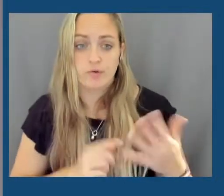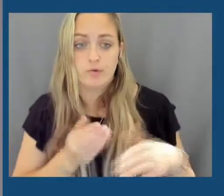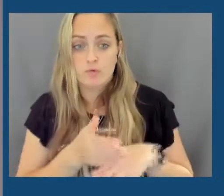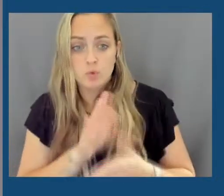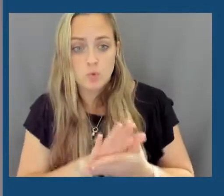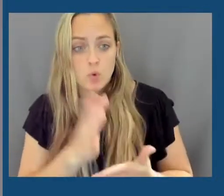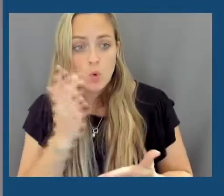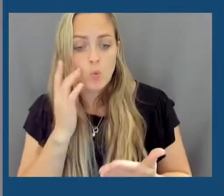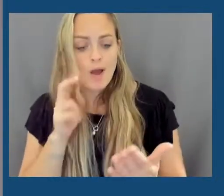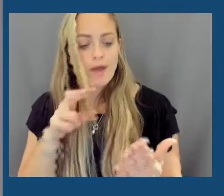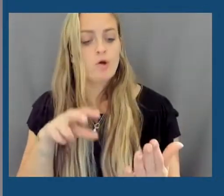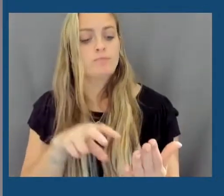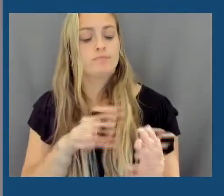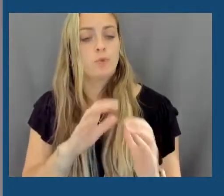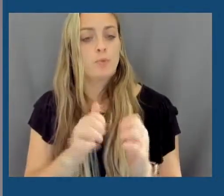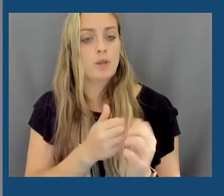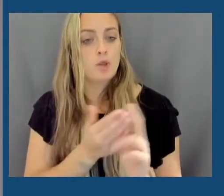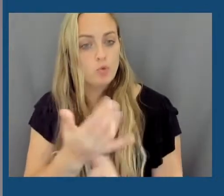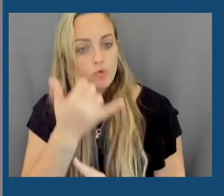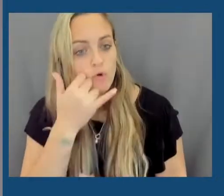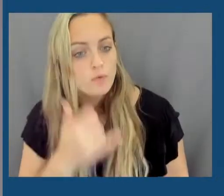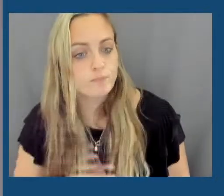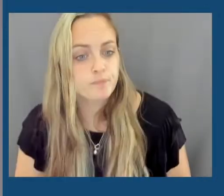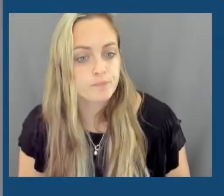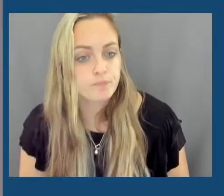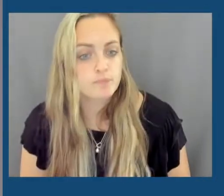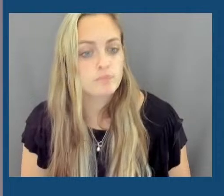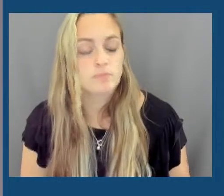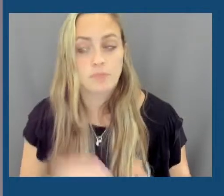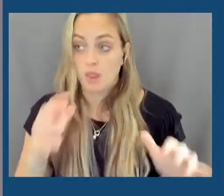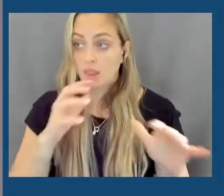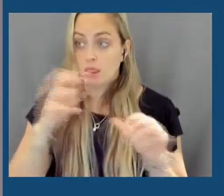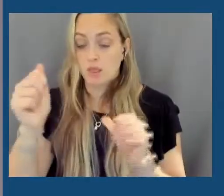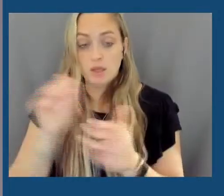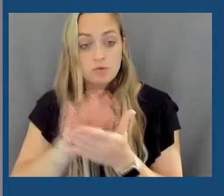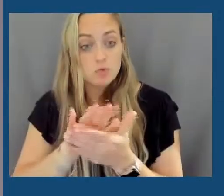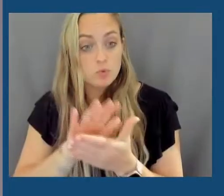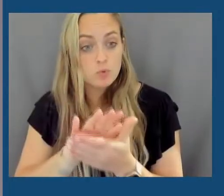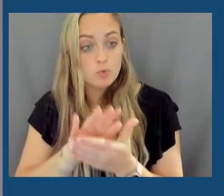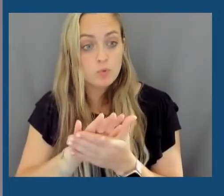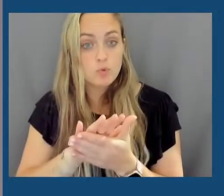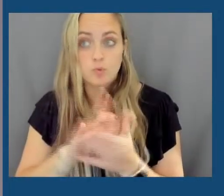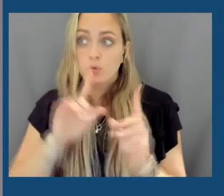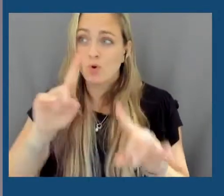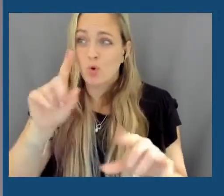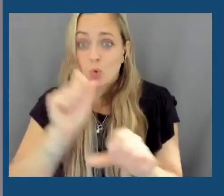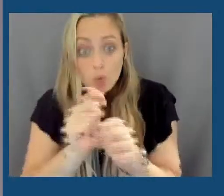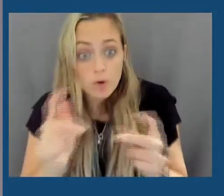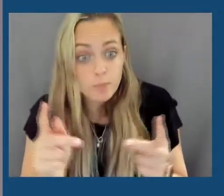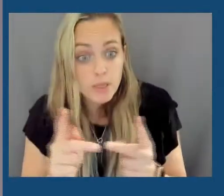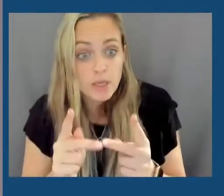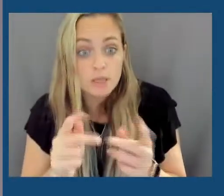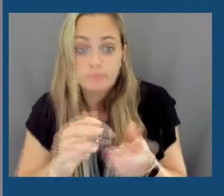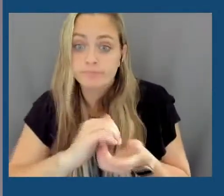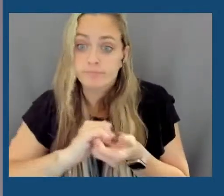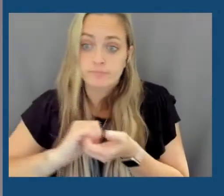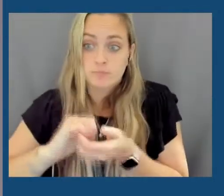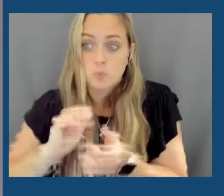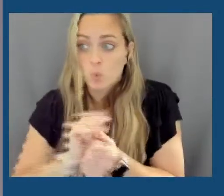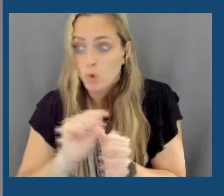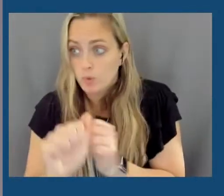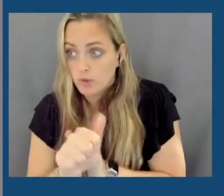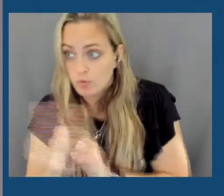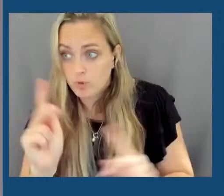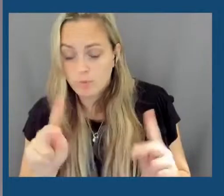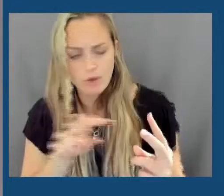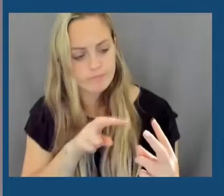all communicating online now with each other. But when they get out of school, we want them to come to a workplace, collaborate, work with others, look each other in the eye,